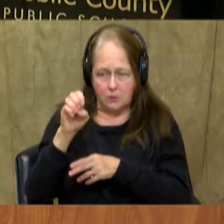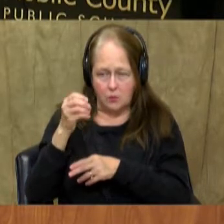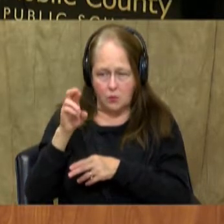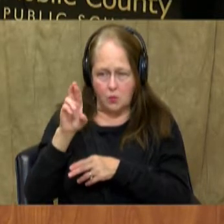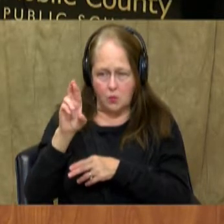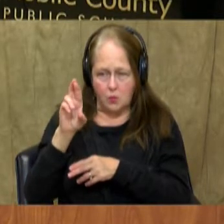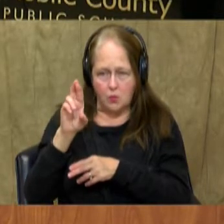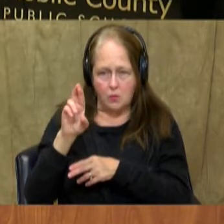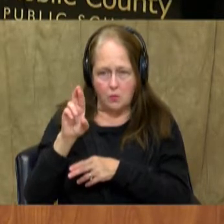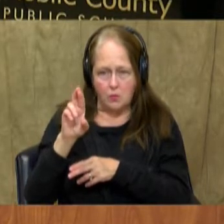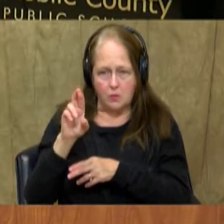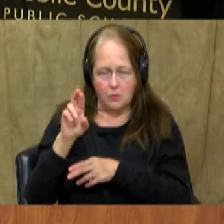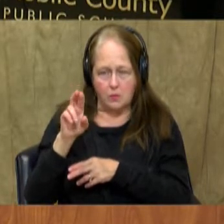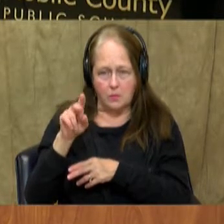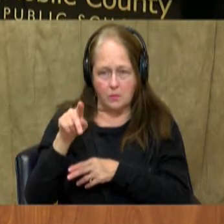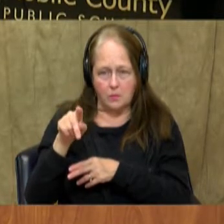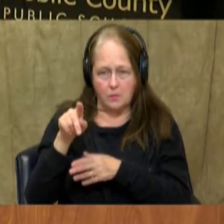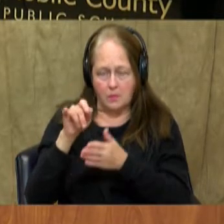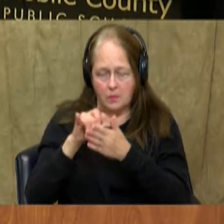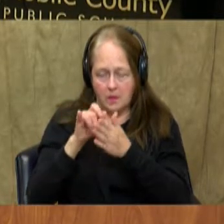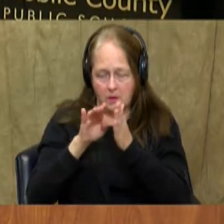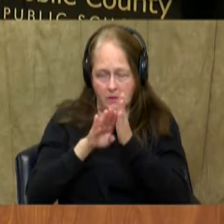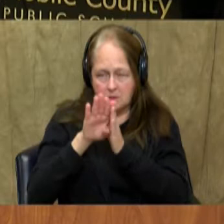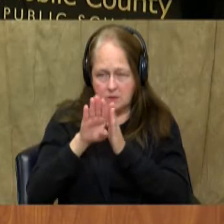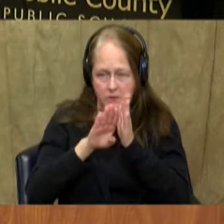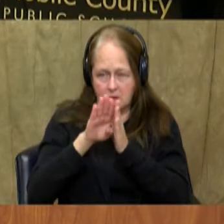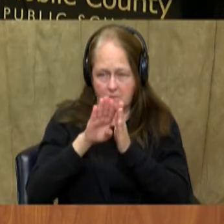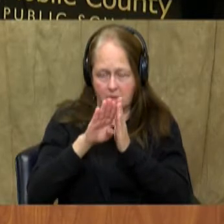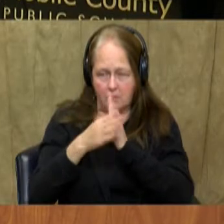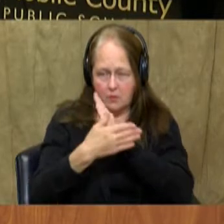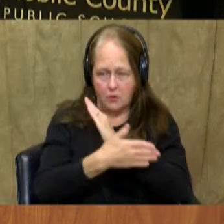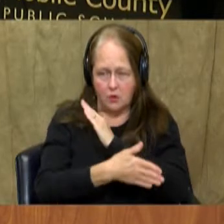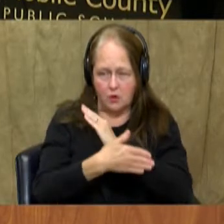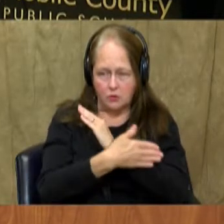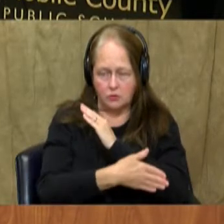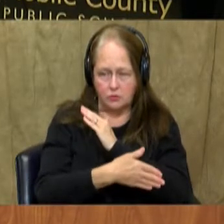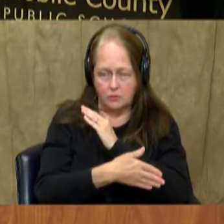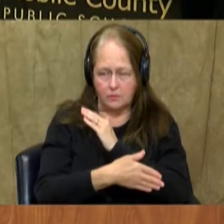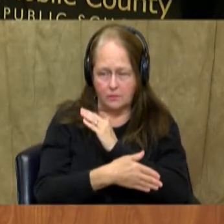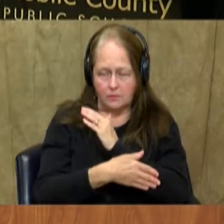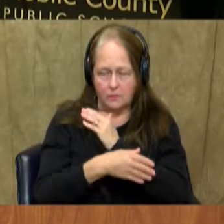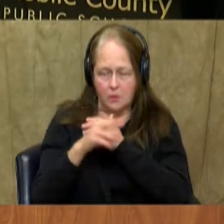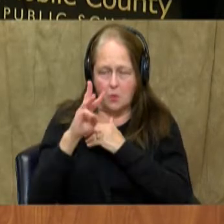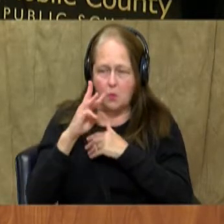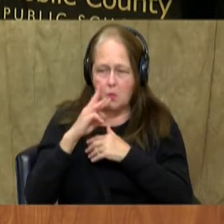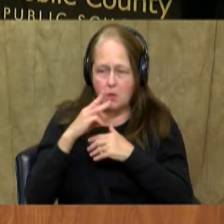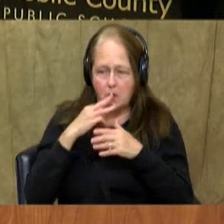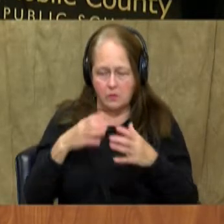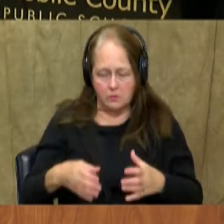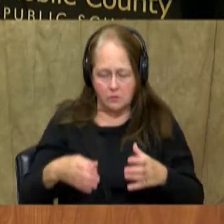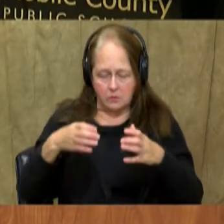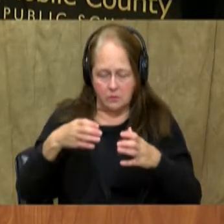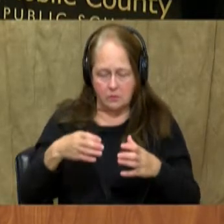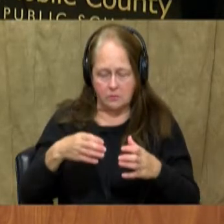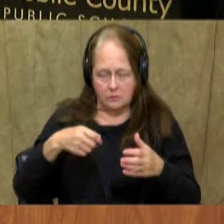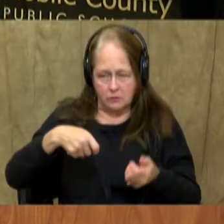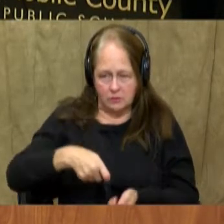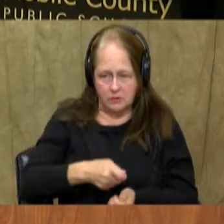sent volunteers to developing countries to help with projects such as digging wells and building